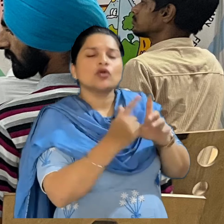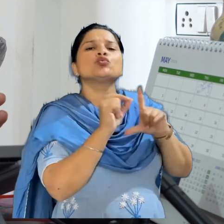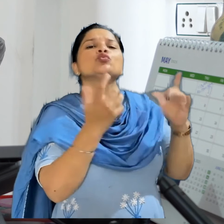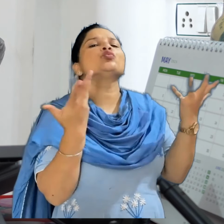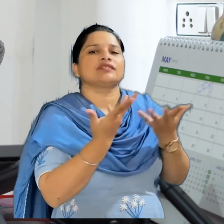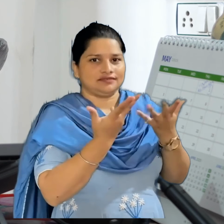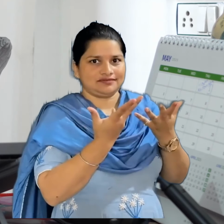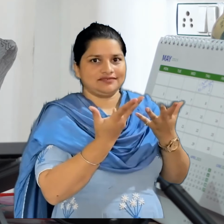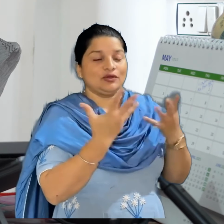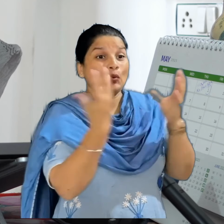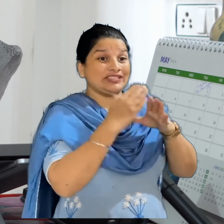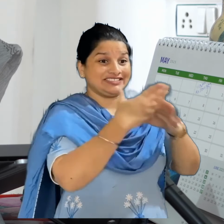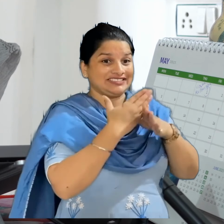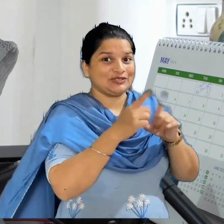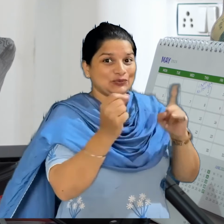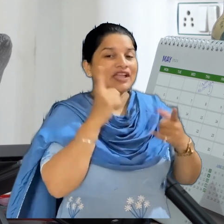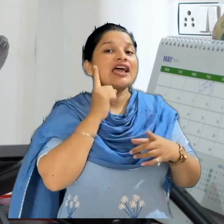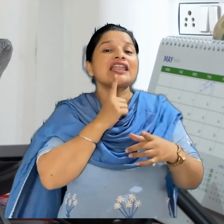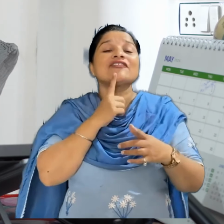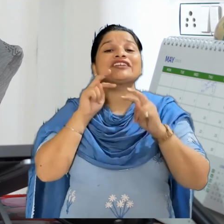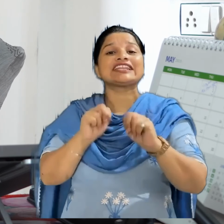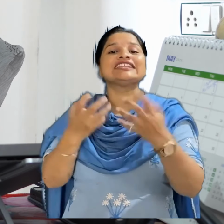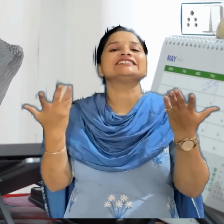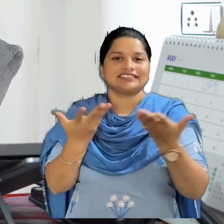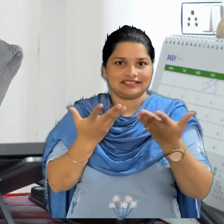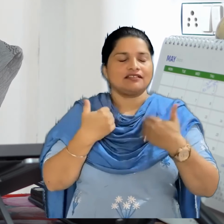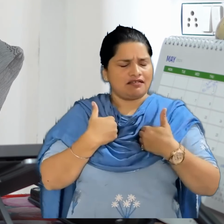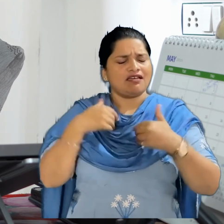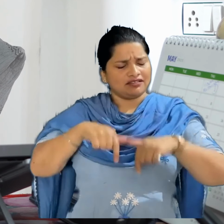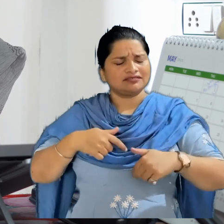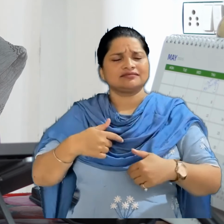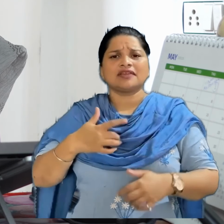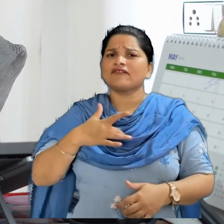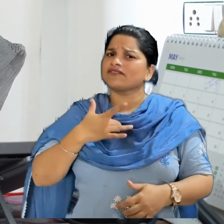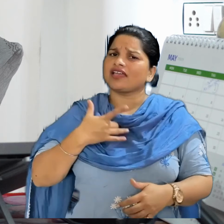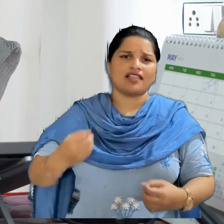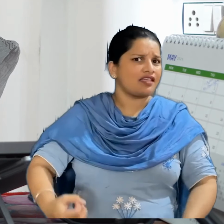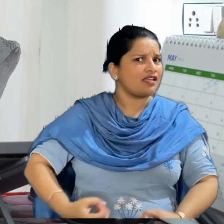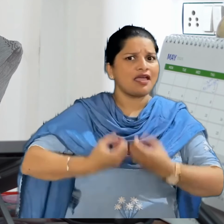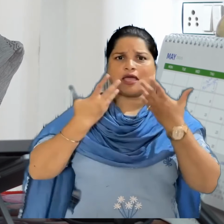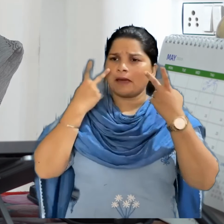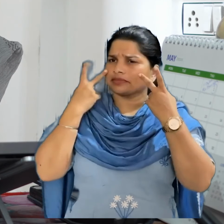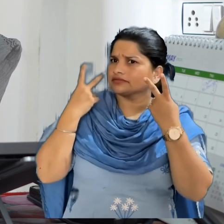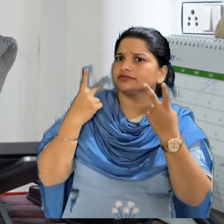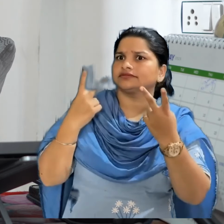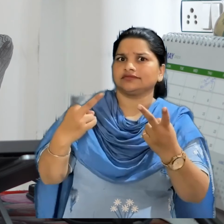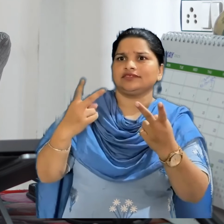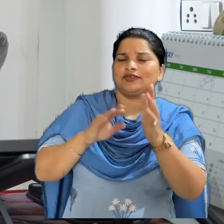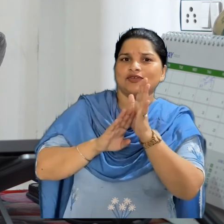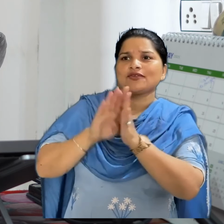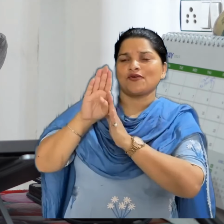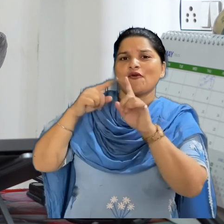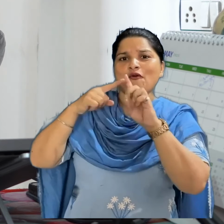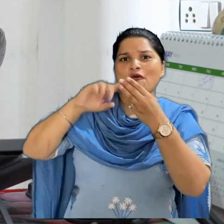do. I mean, that requires heart. I'm so proud to see and witness the growth of Tech